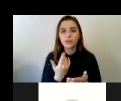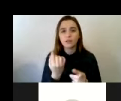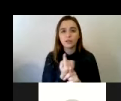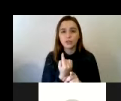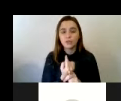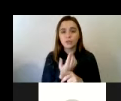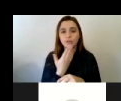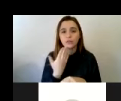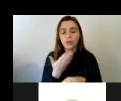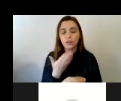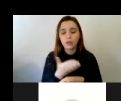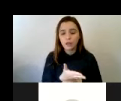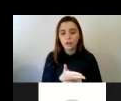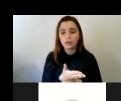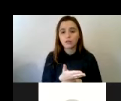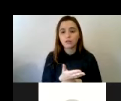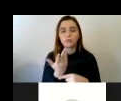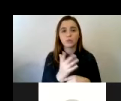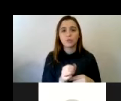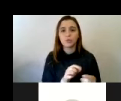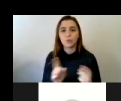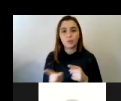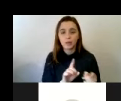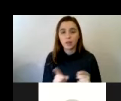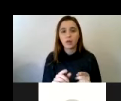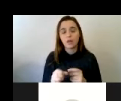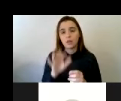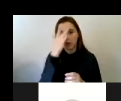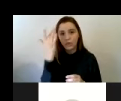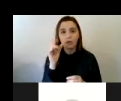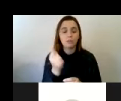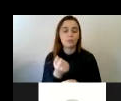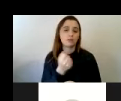its citizens, like mobility, accommodation in the city.